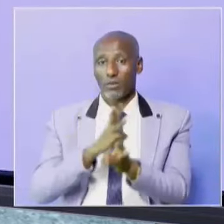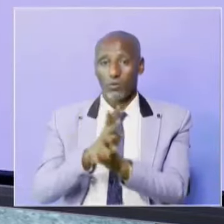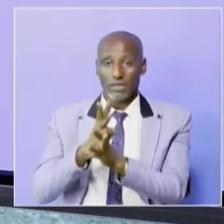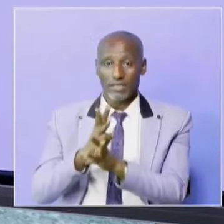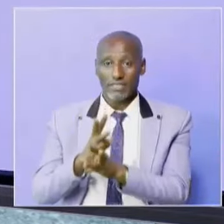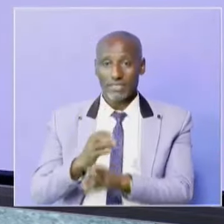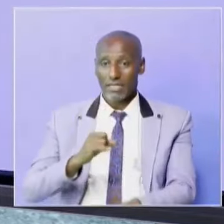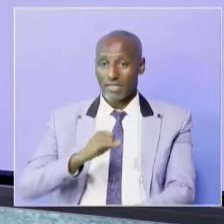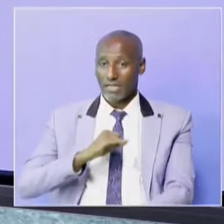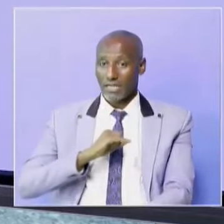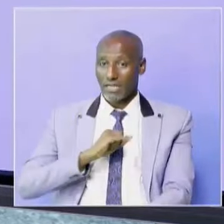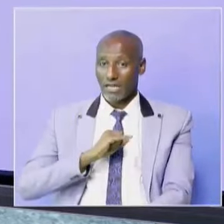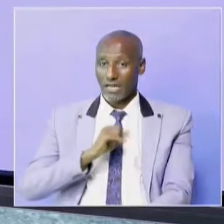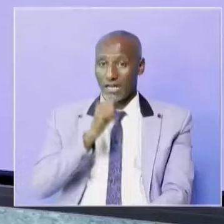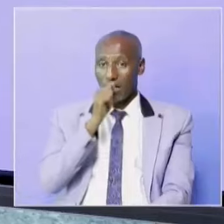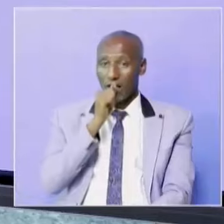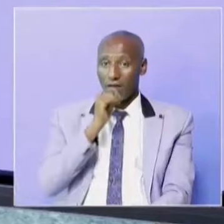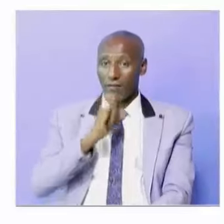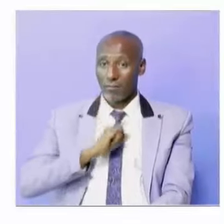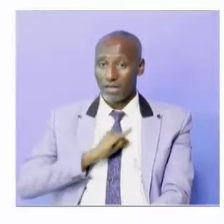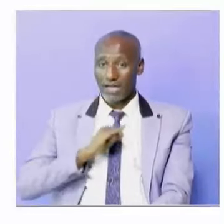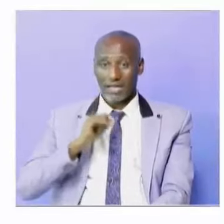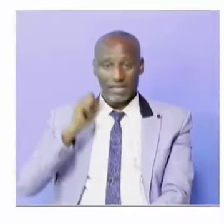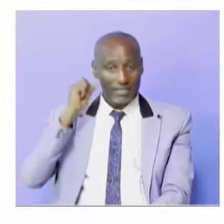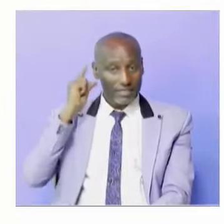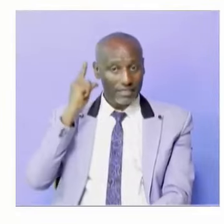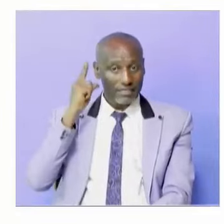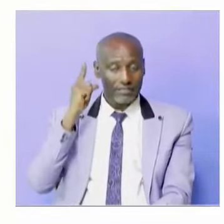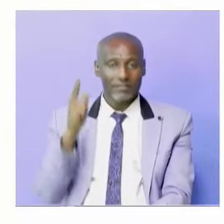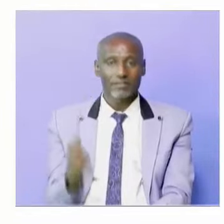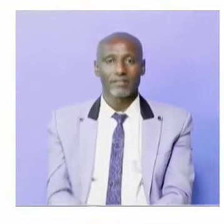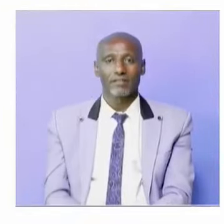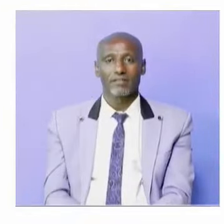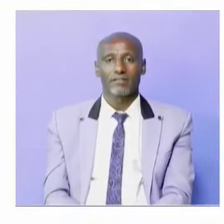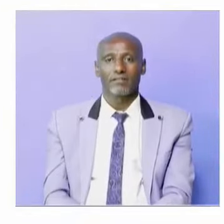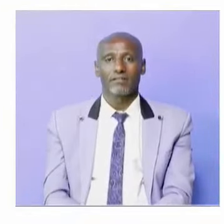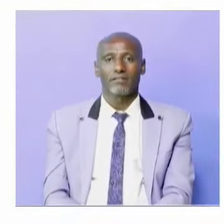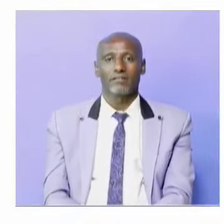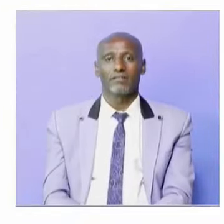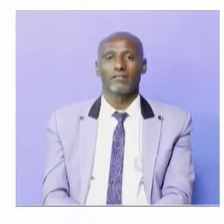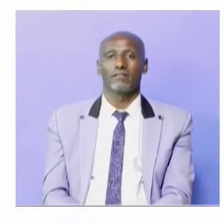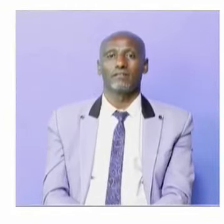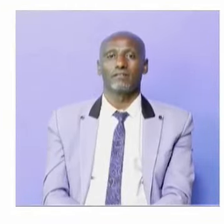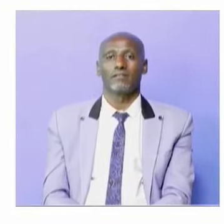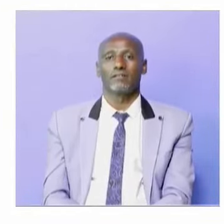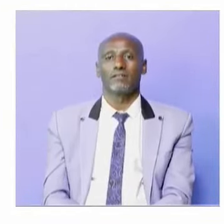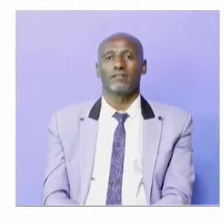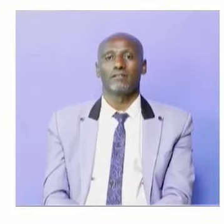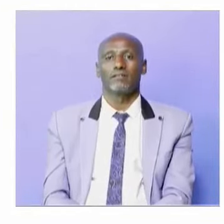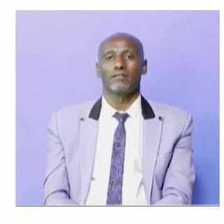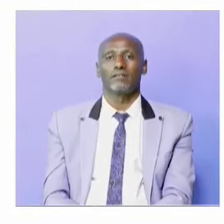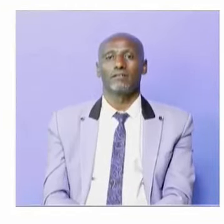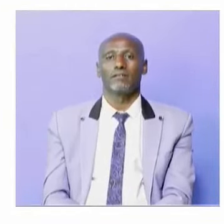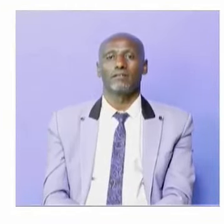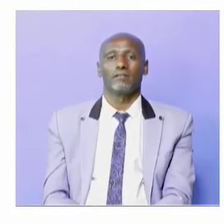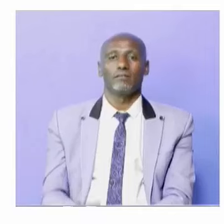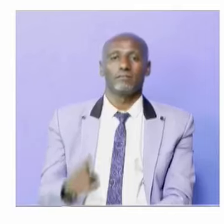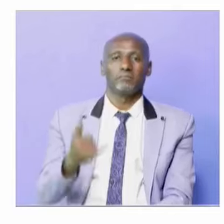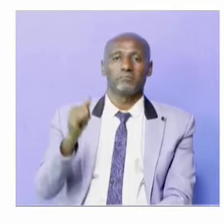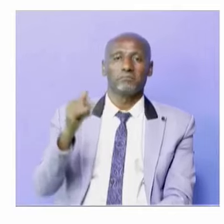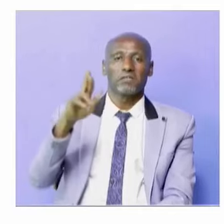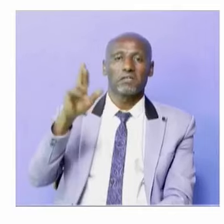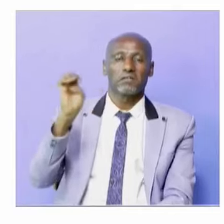ways. Am I clear? Good student. Then and also we can say here they are.